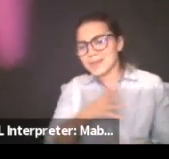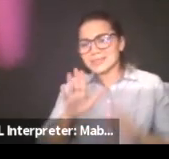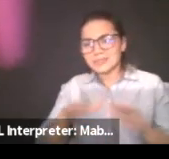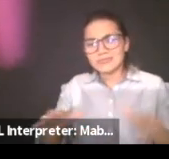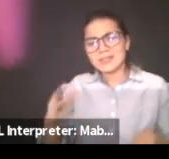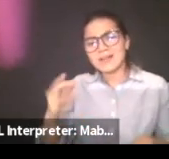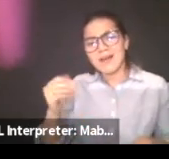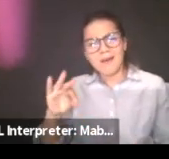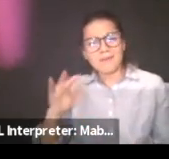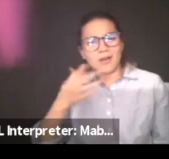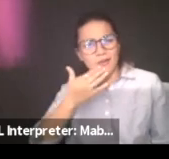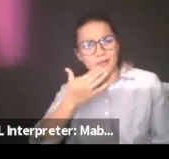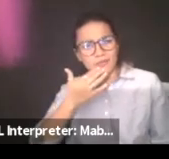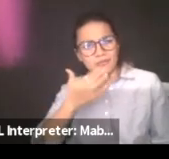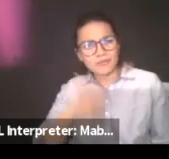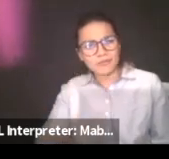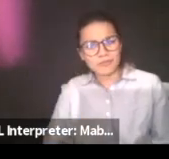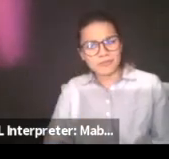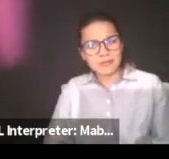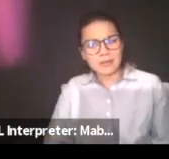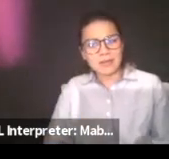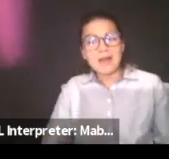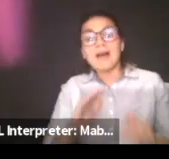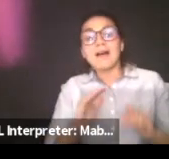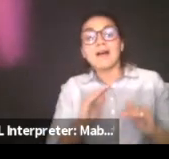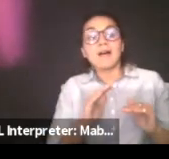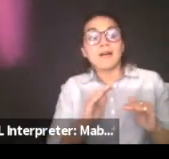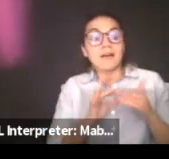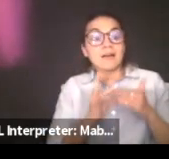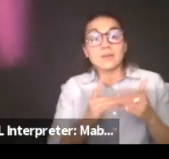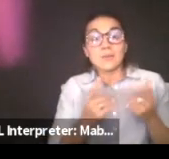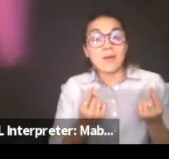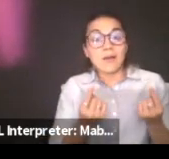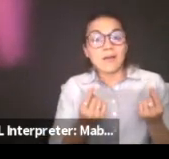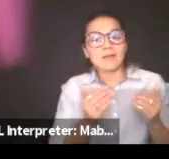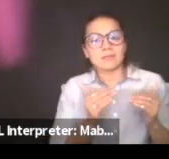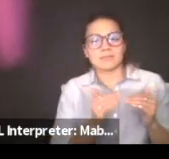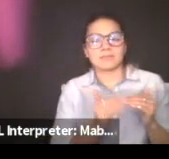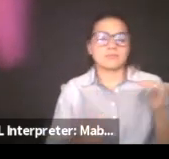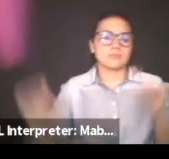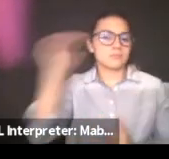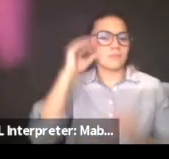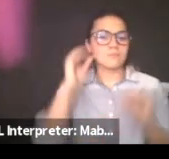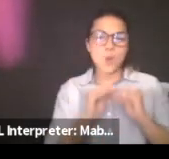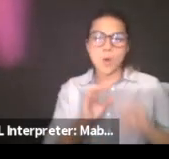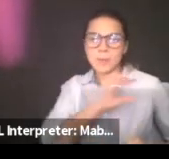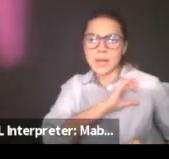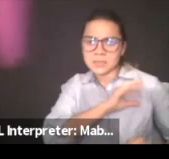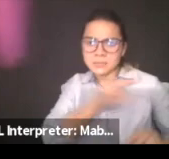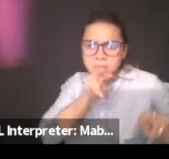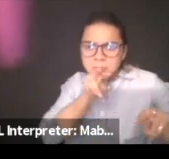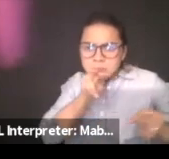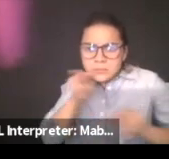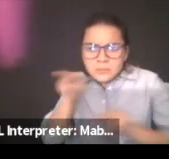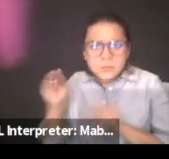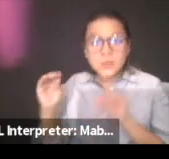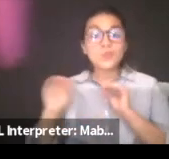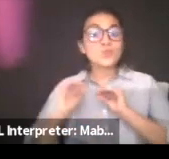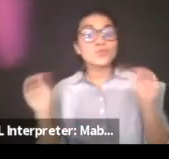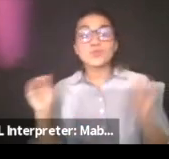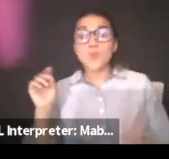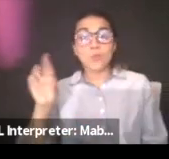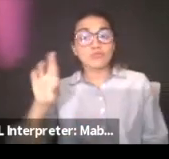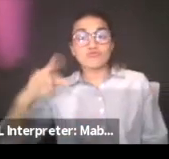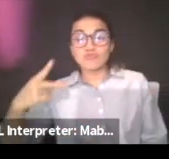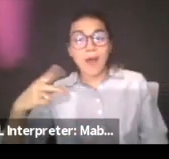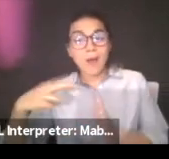to increased policing in our communities, mandatory arrest, no drop rules, escalation of violence, and